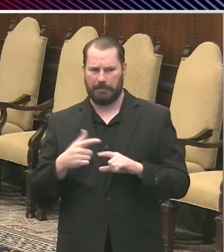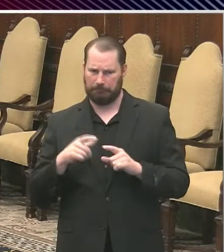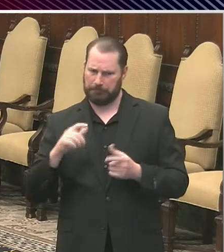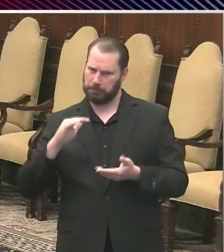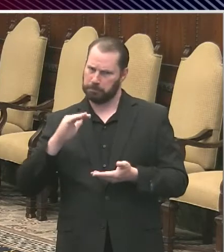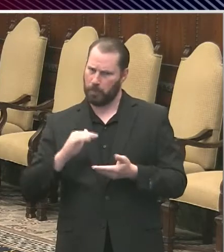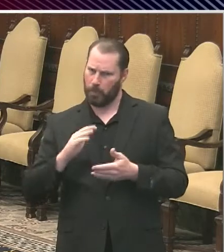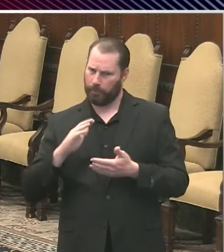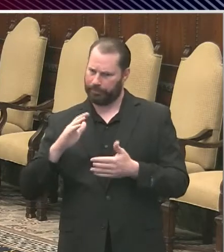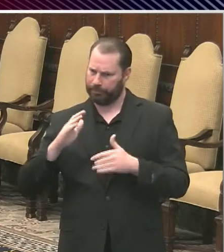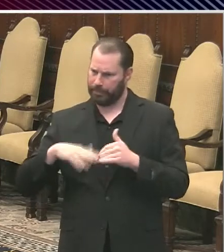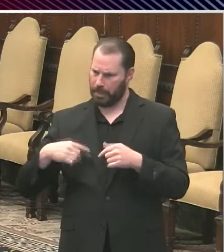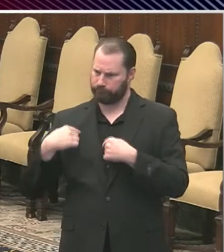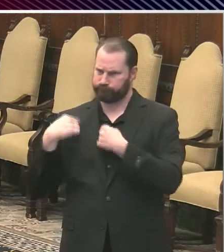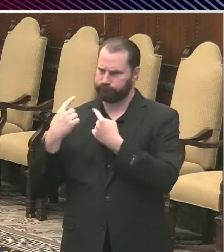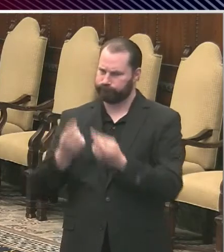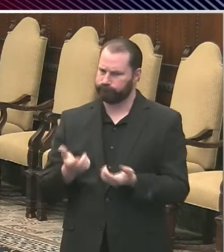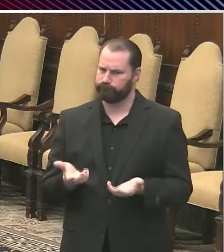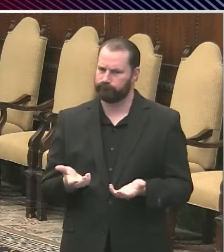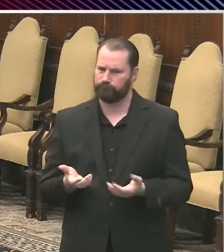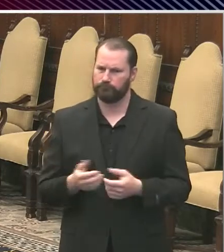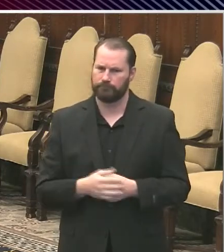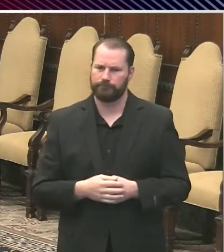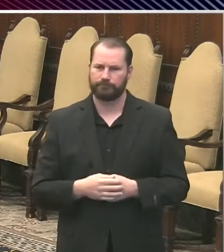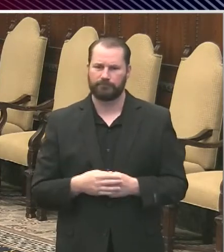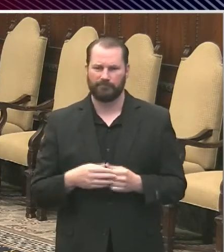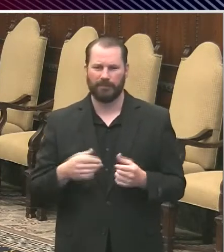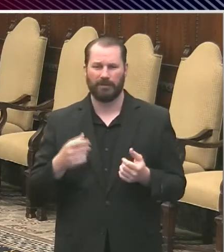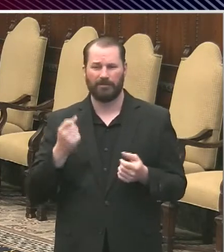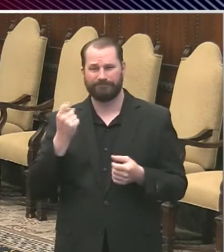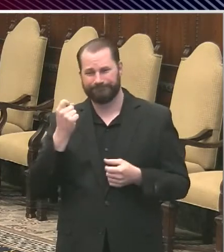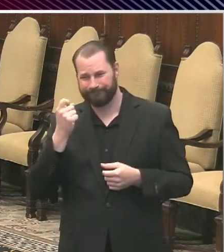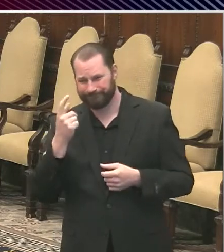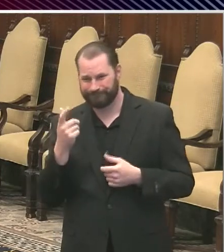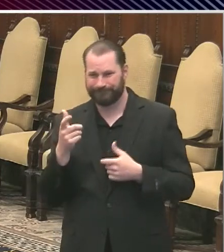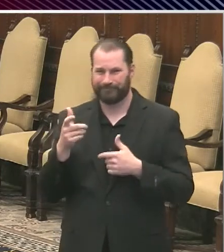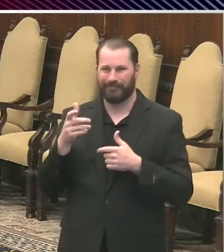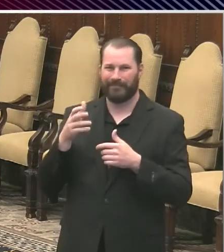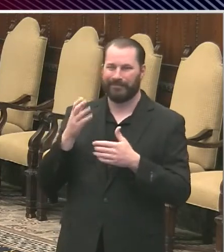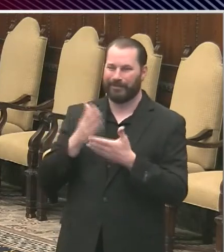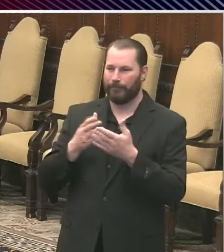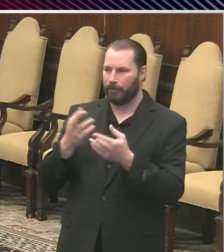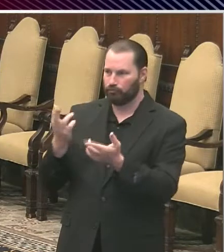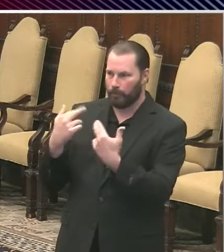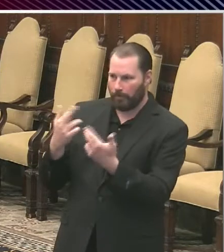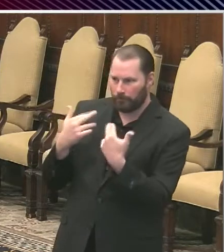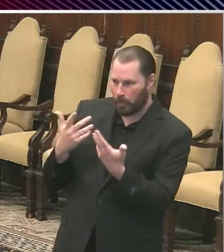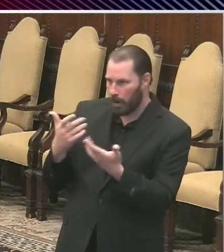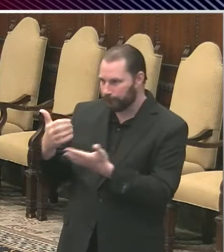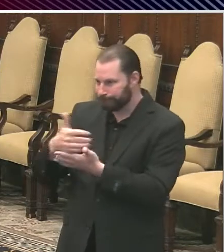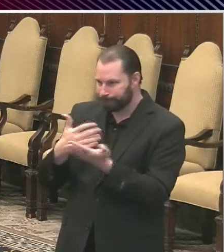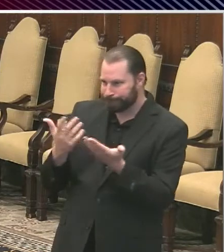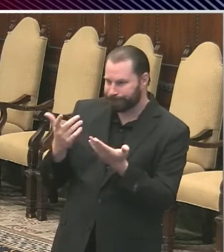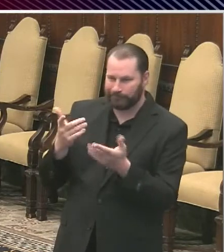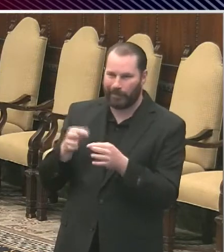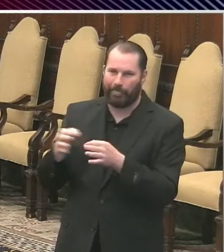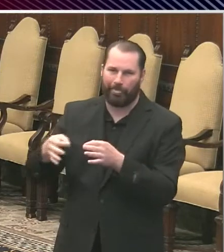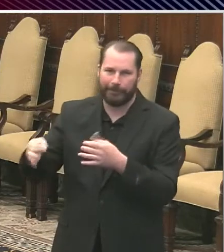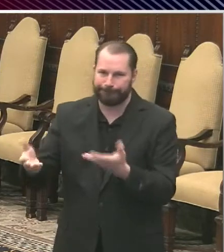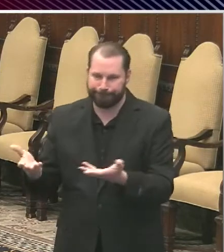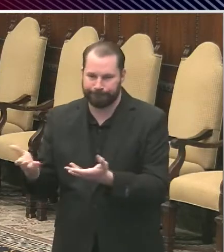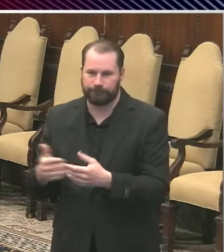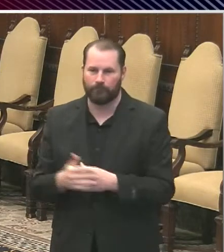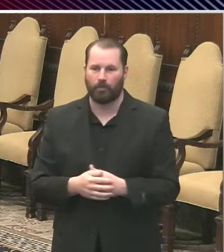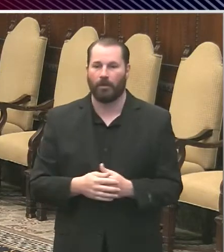reporting of deaths, as there are delays in reporting of cases. If you look at the graph on our website, though, it looks like it may be showing a decline in the daily number of